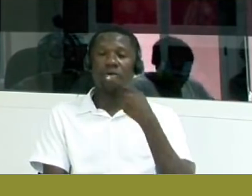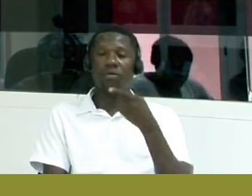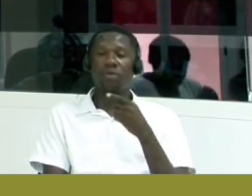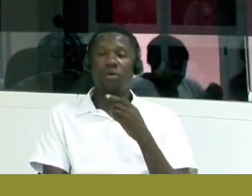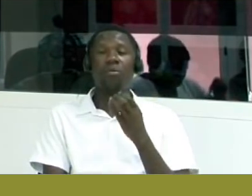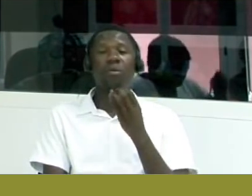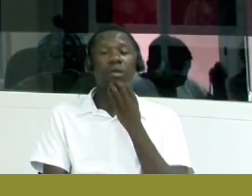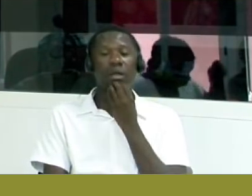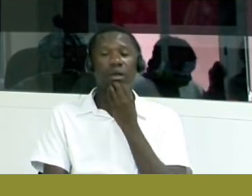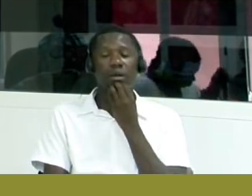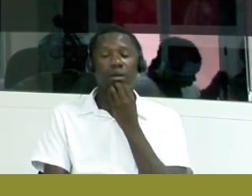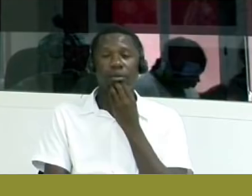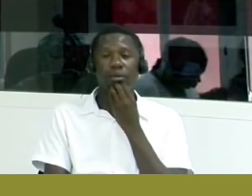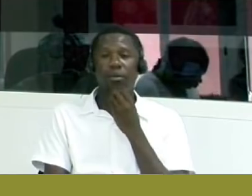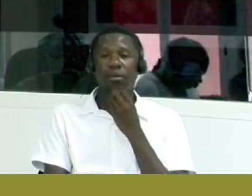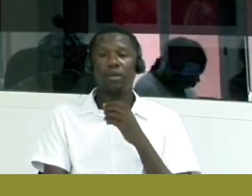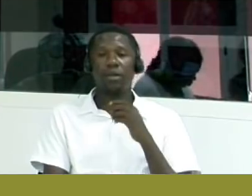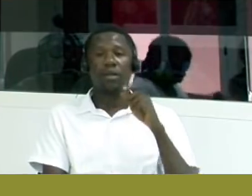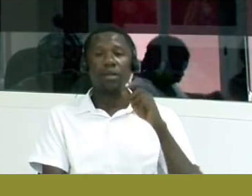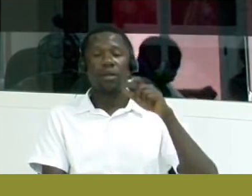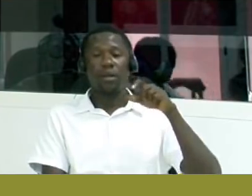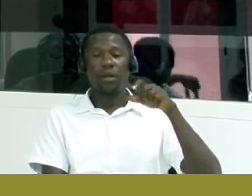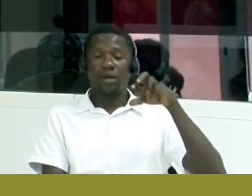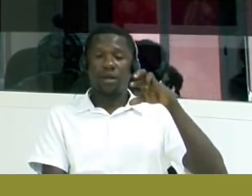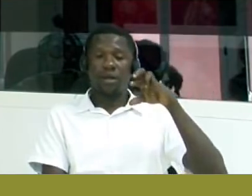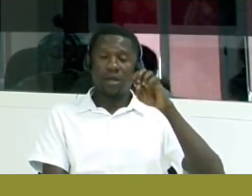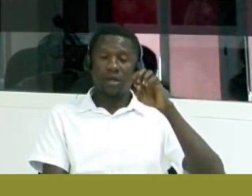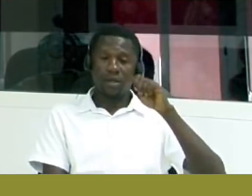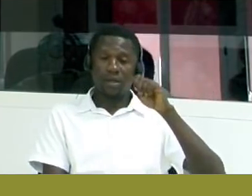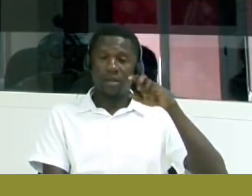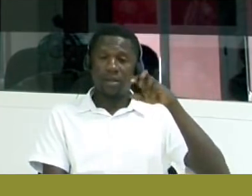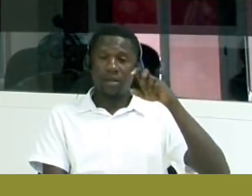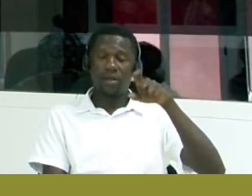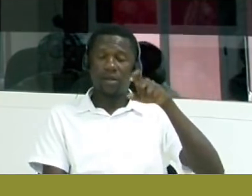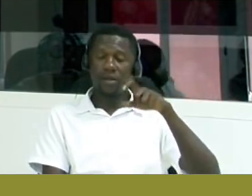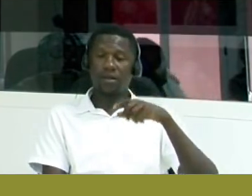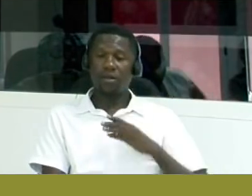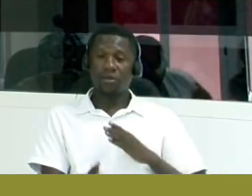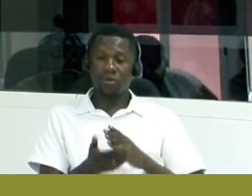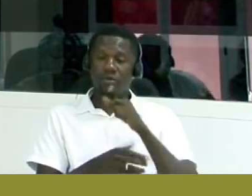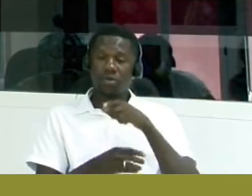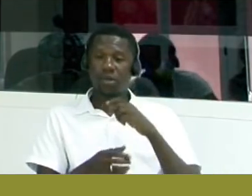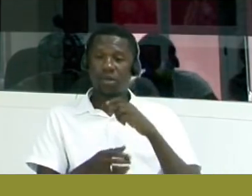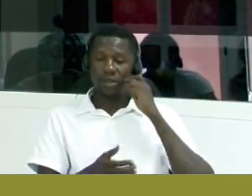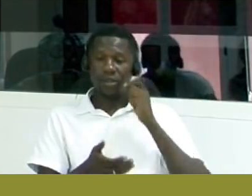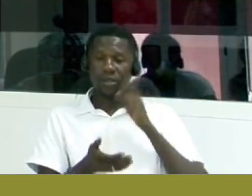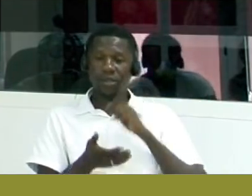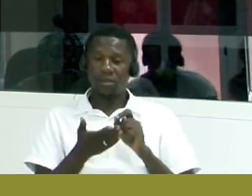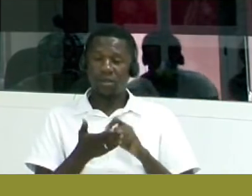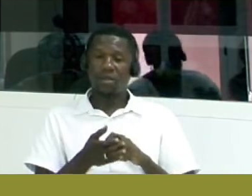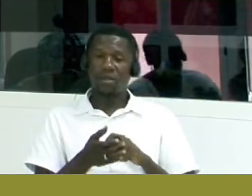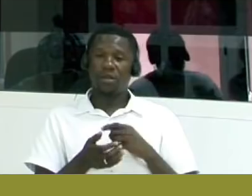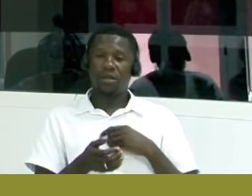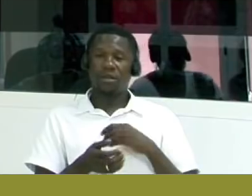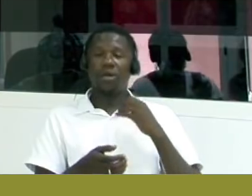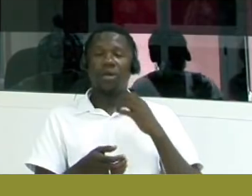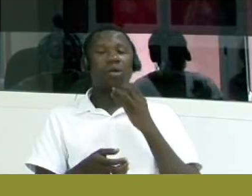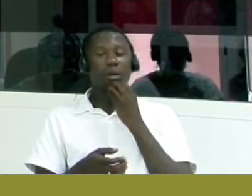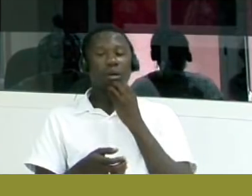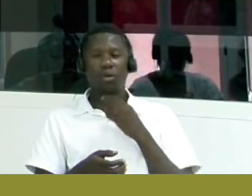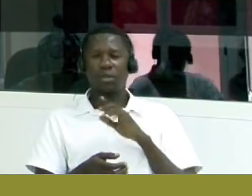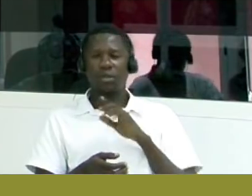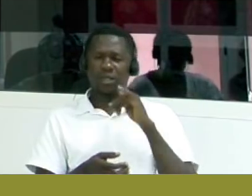Usendu Dabo. Rex, through my secretary. Rex, I said, hello, who's that? Usendu Dabo. I said, yes, please, what can I do